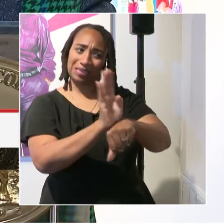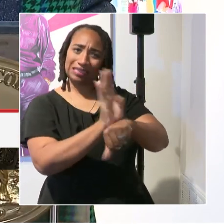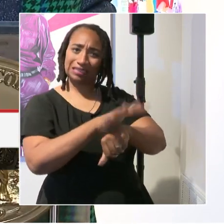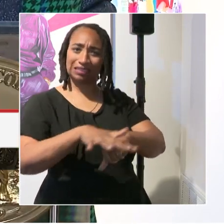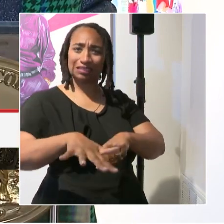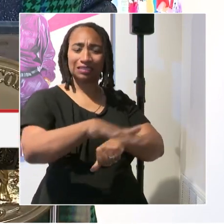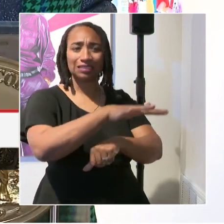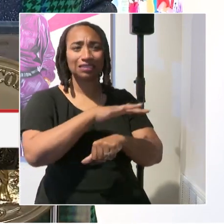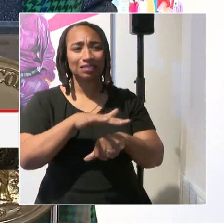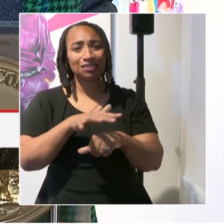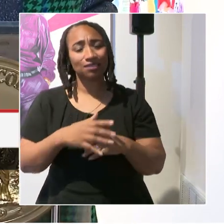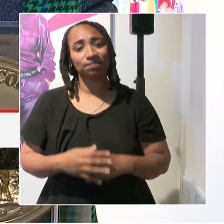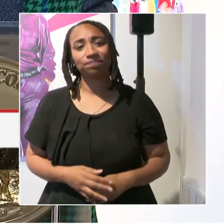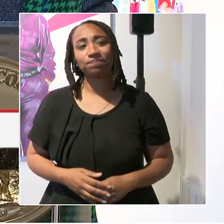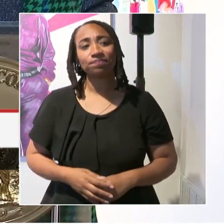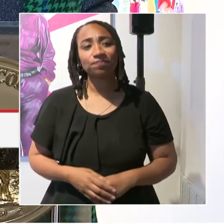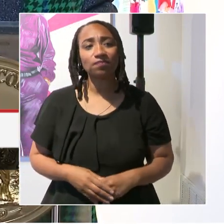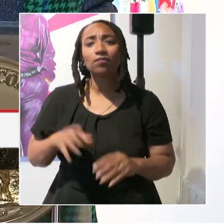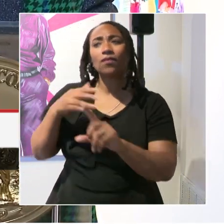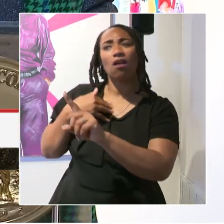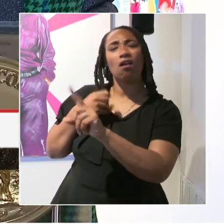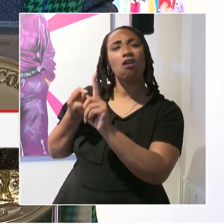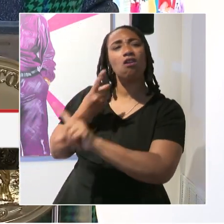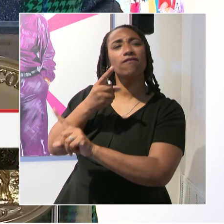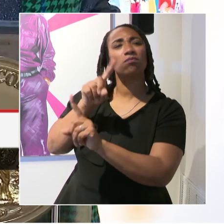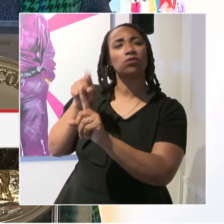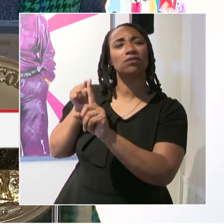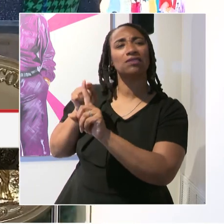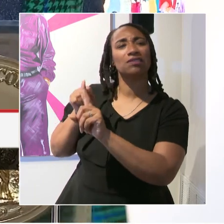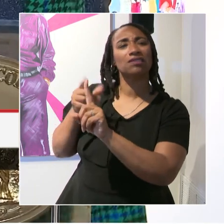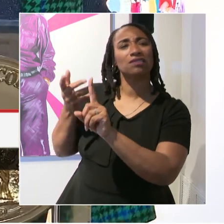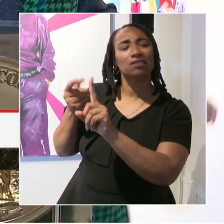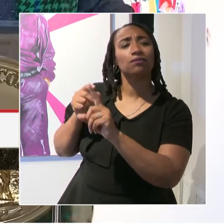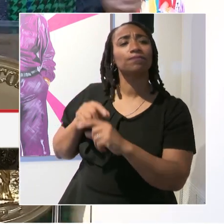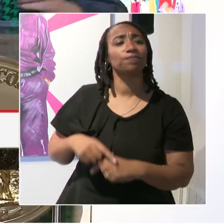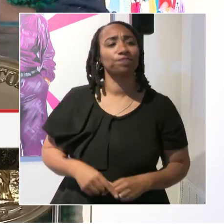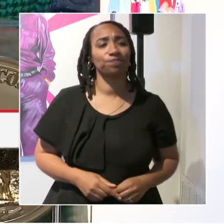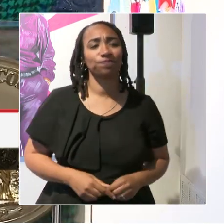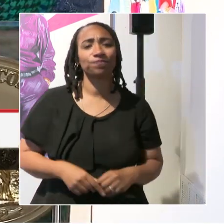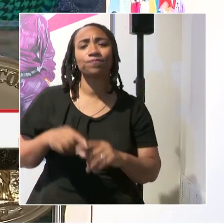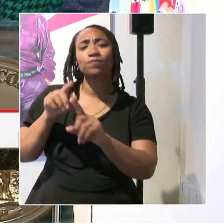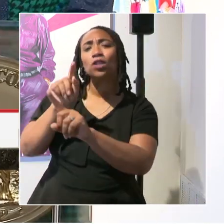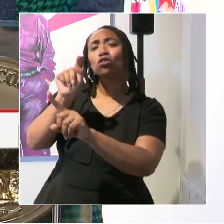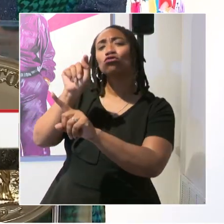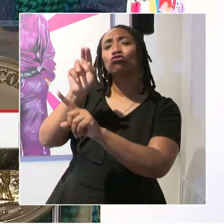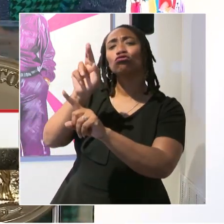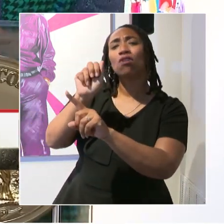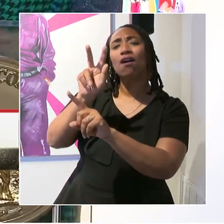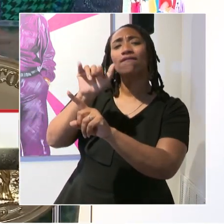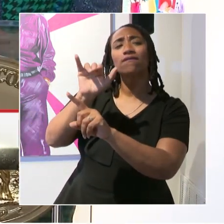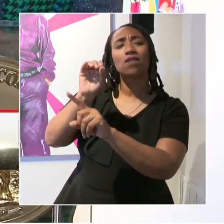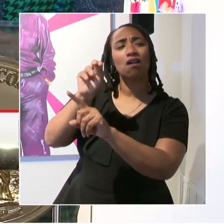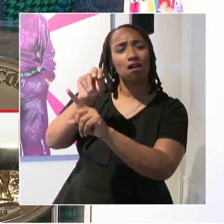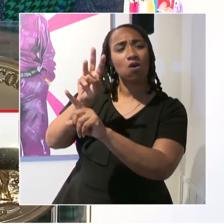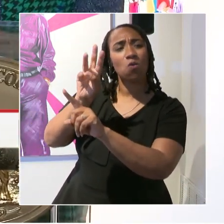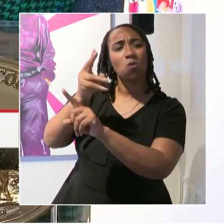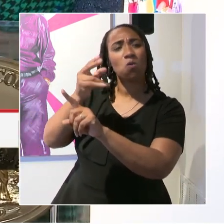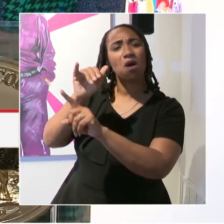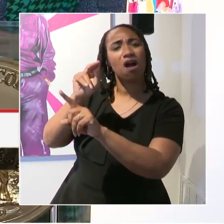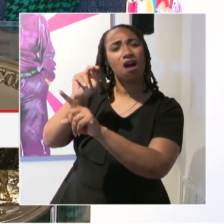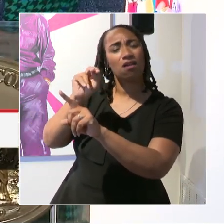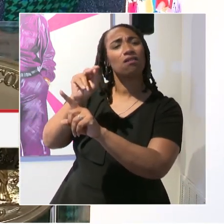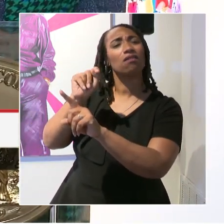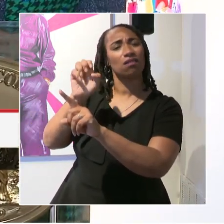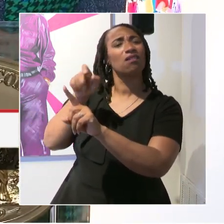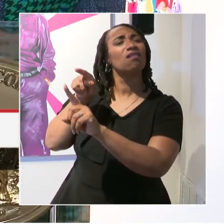your response on Trey on White. We had the council, they released their ad hoc committee report, and it found, quote, substantial evidence that he